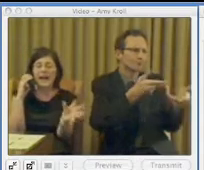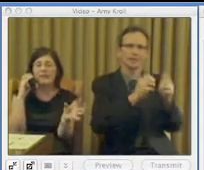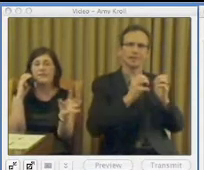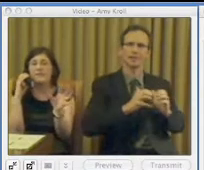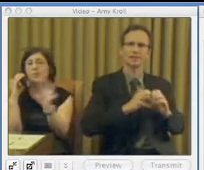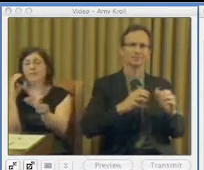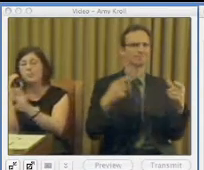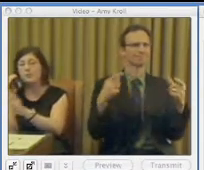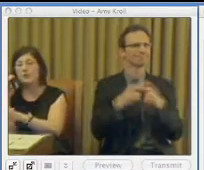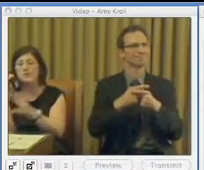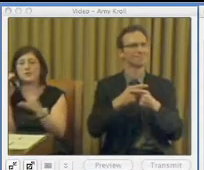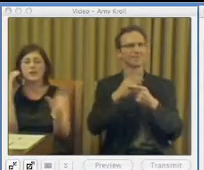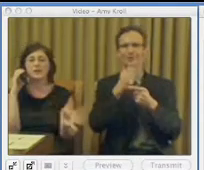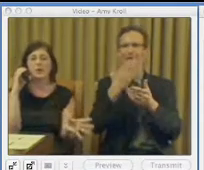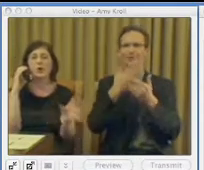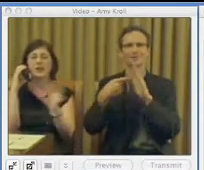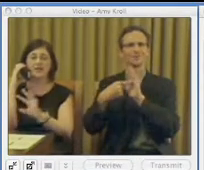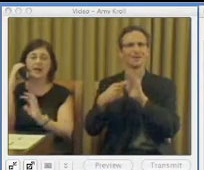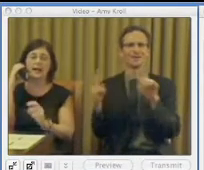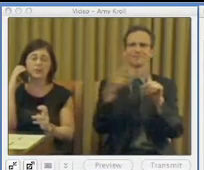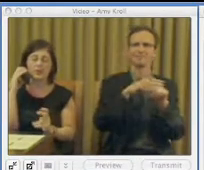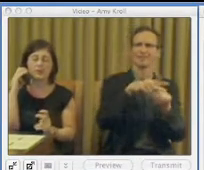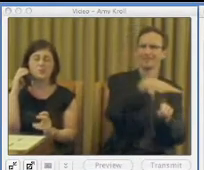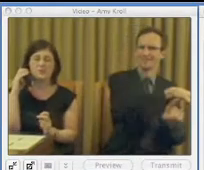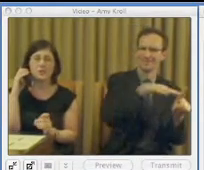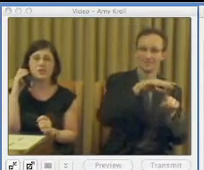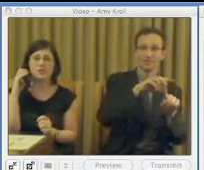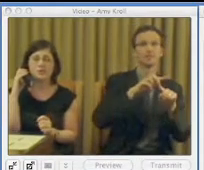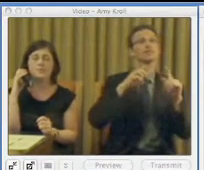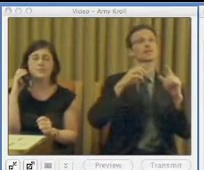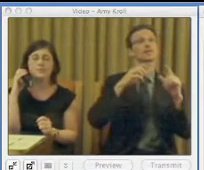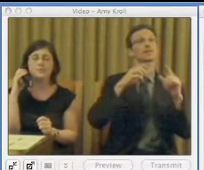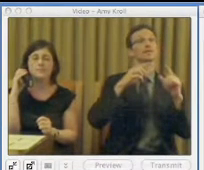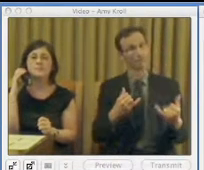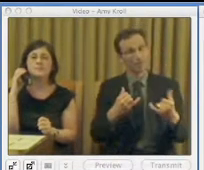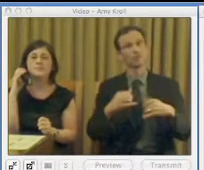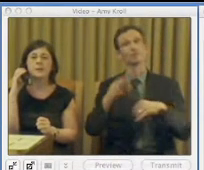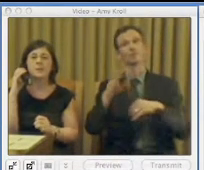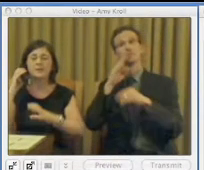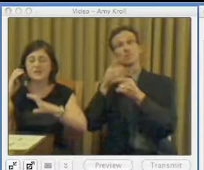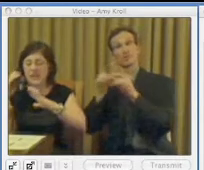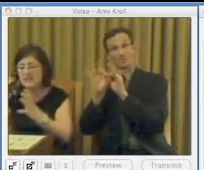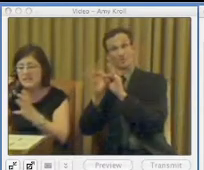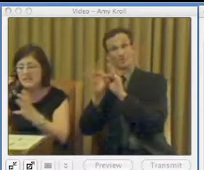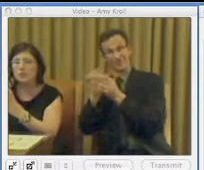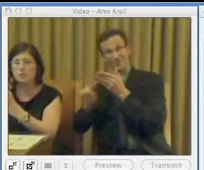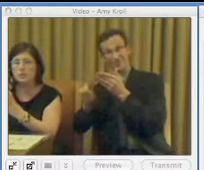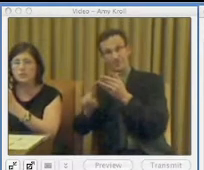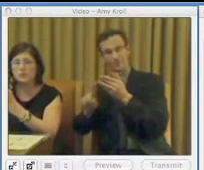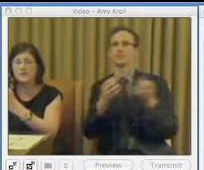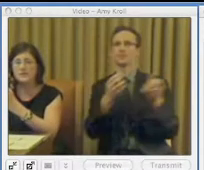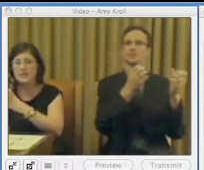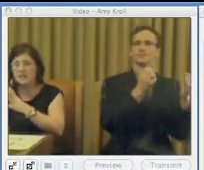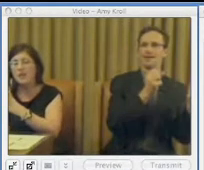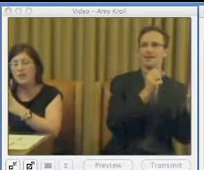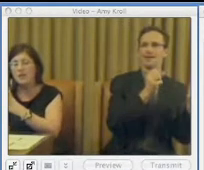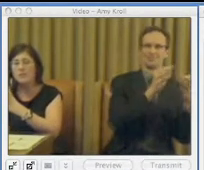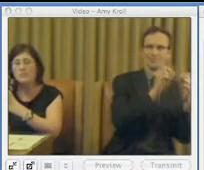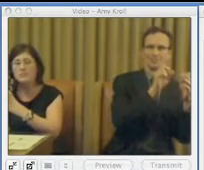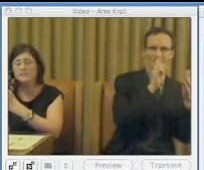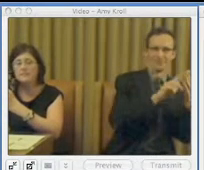But now I think we need to have more of a bridge between spoken and sign language interpreting research. We've tended